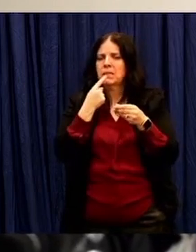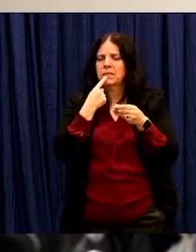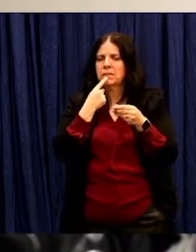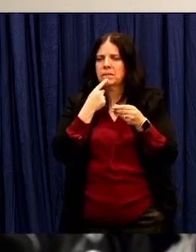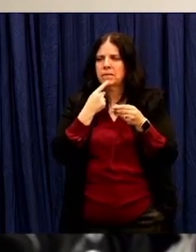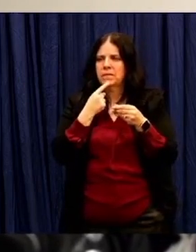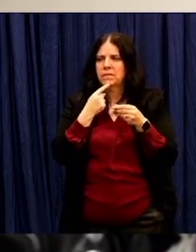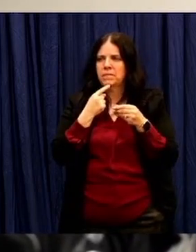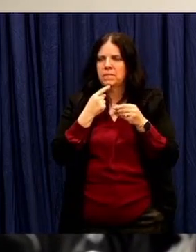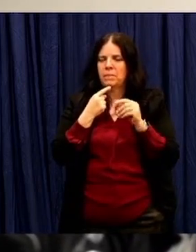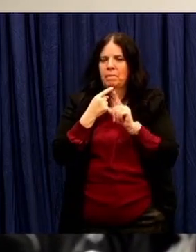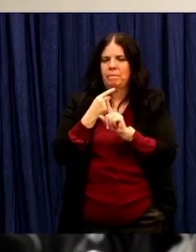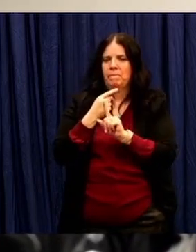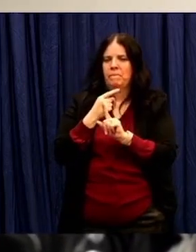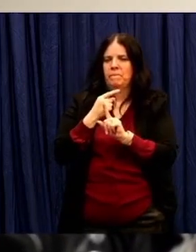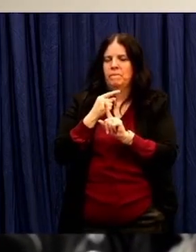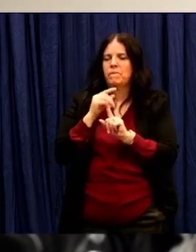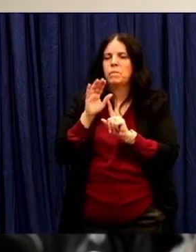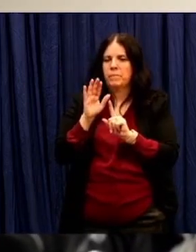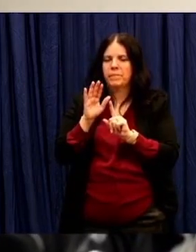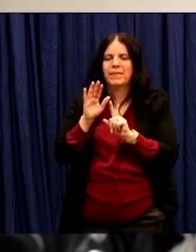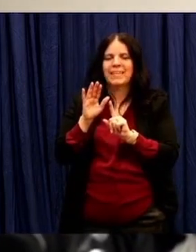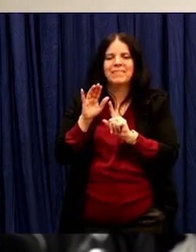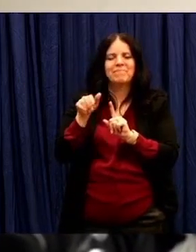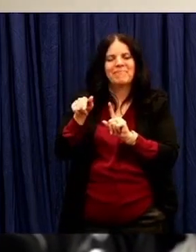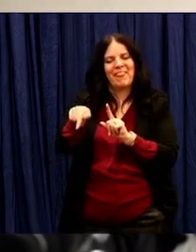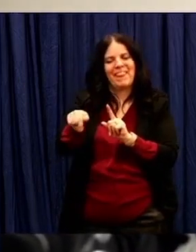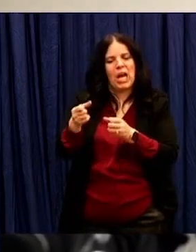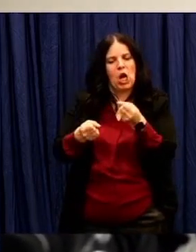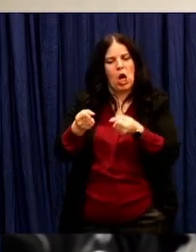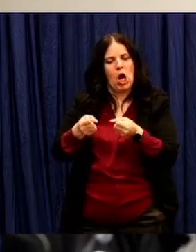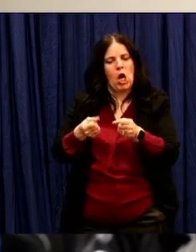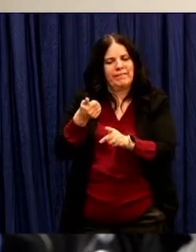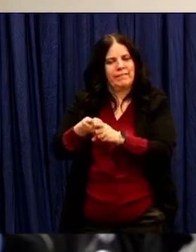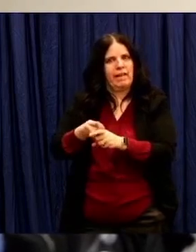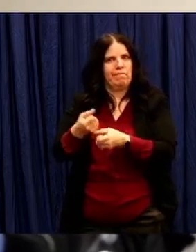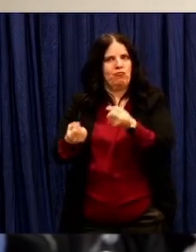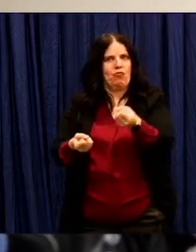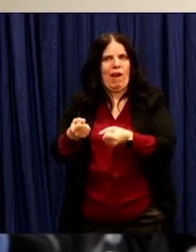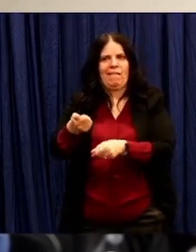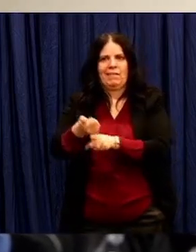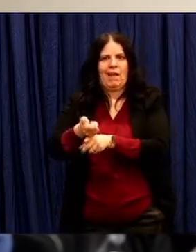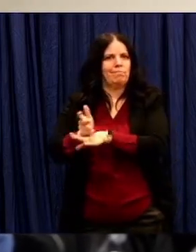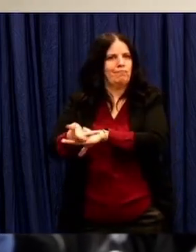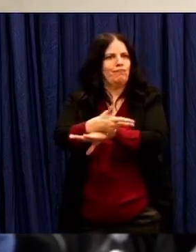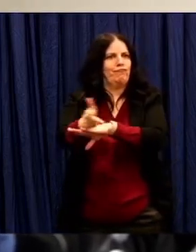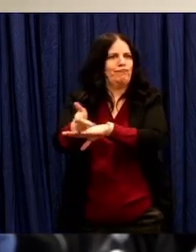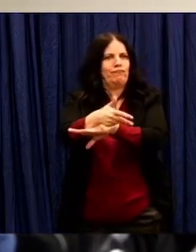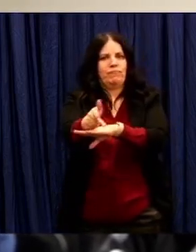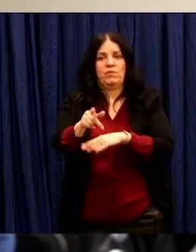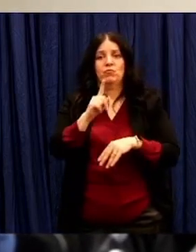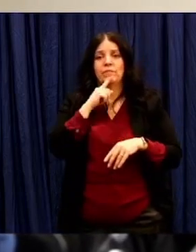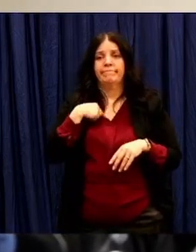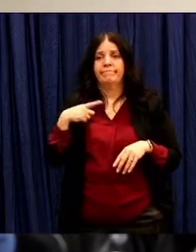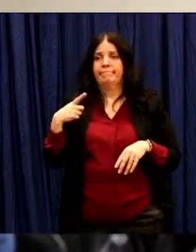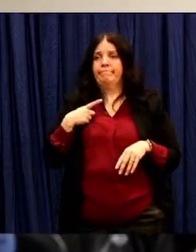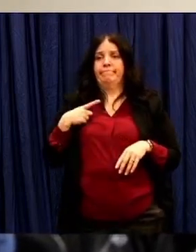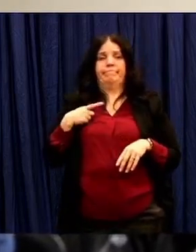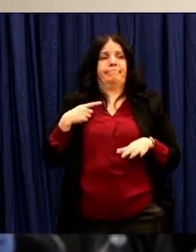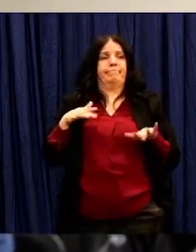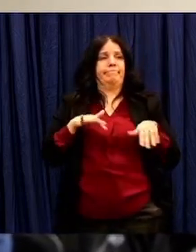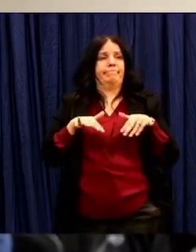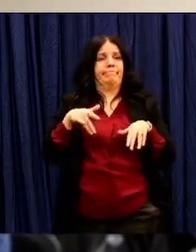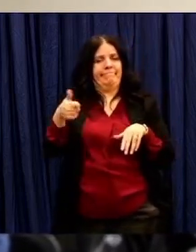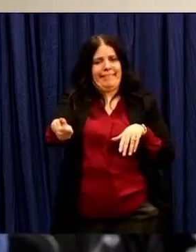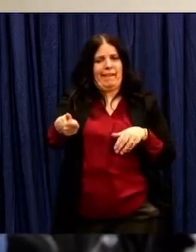Hold on one second. Oh, it's like a self-driving car that I could just basically sit back and not have to